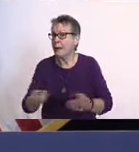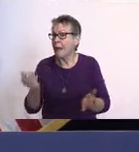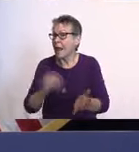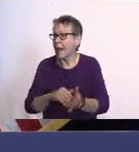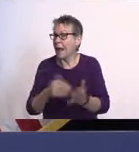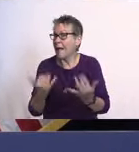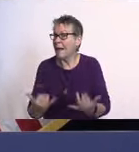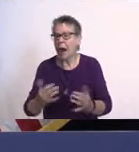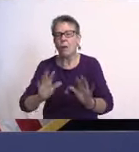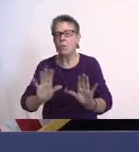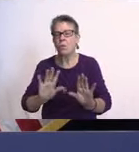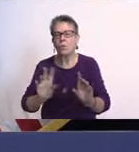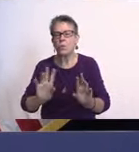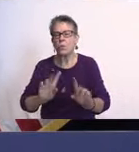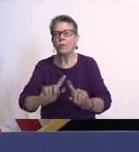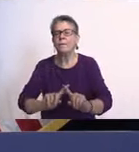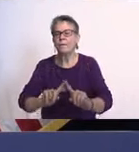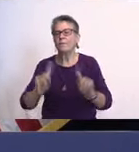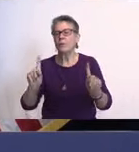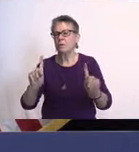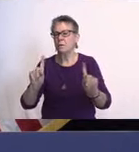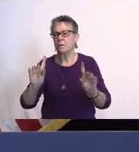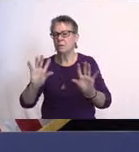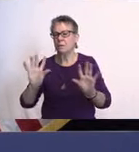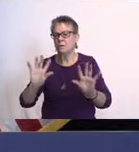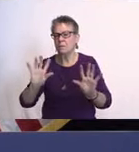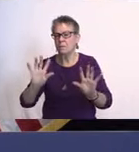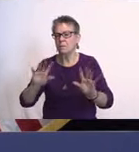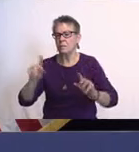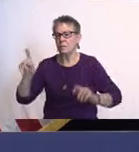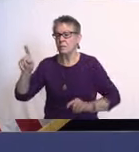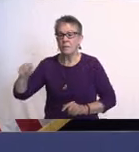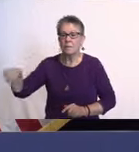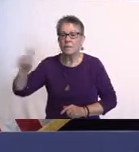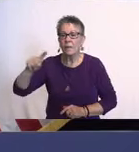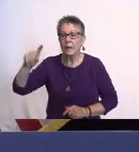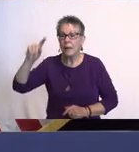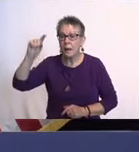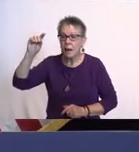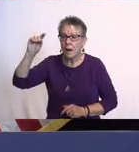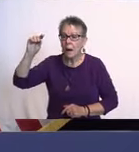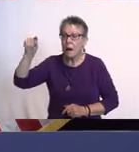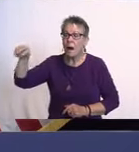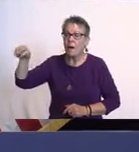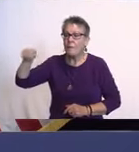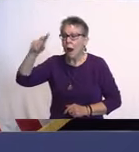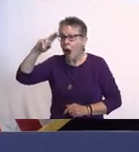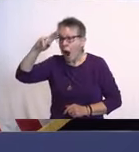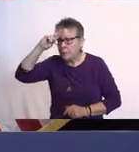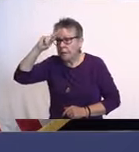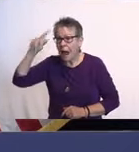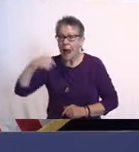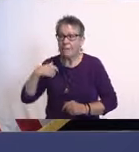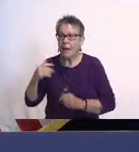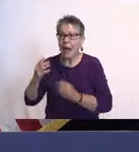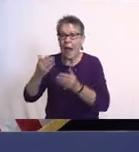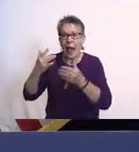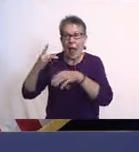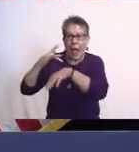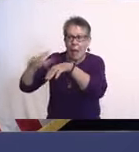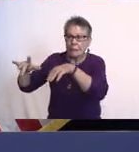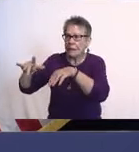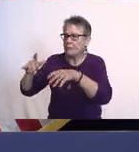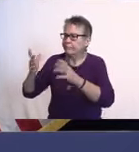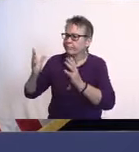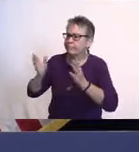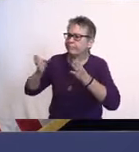de-mothball wings and maybe even offices and get them hospital bed, hospital